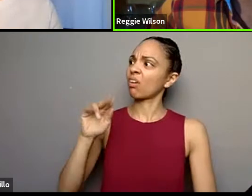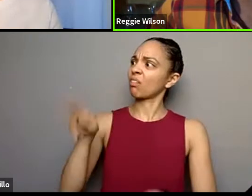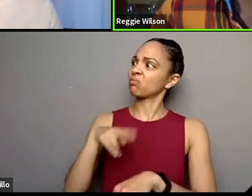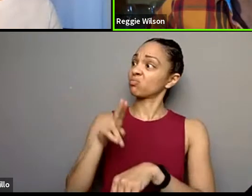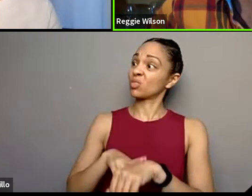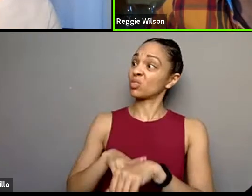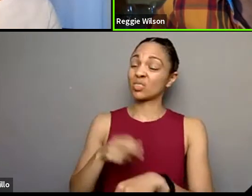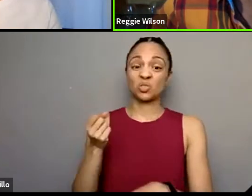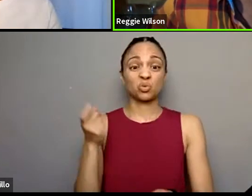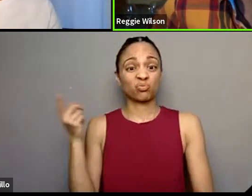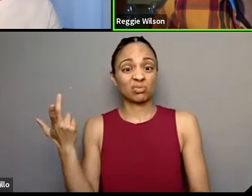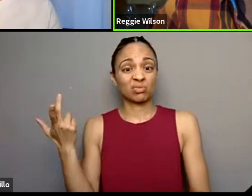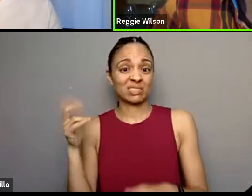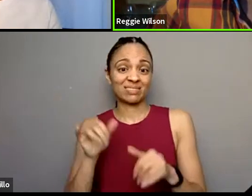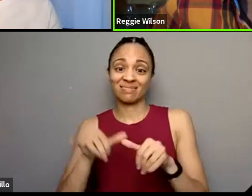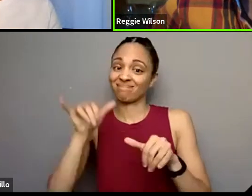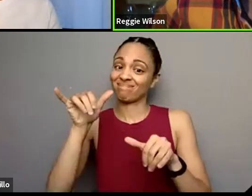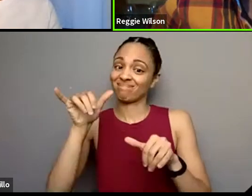maybe 90.